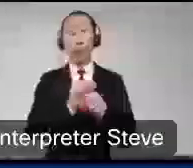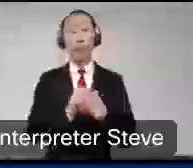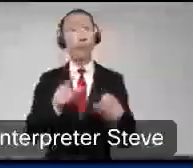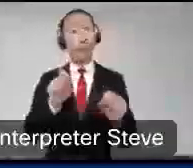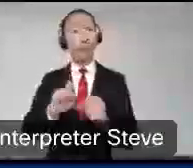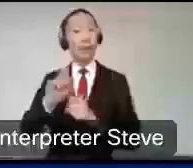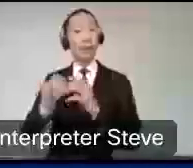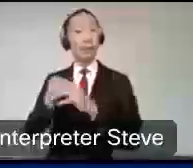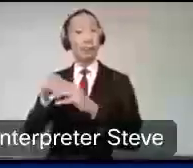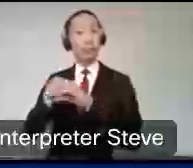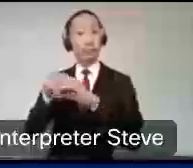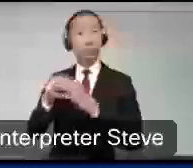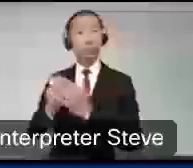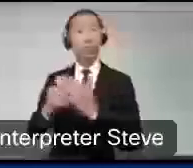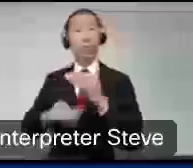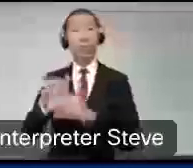contribute up to